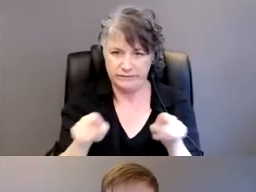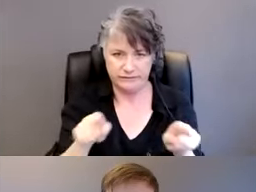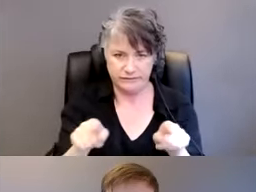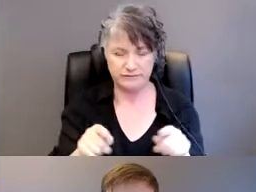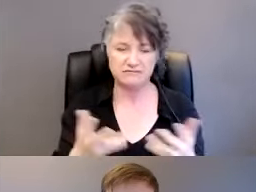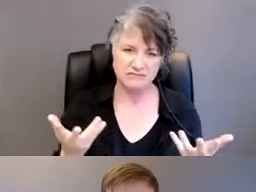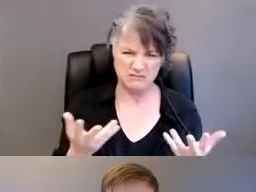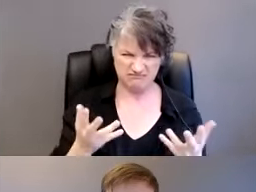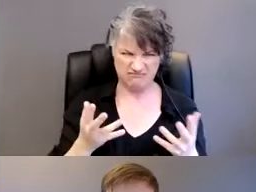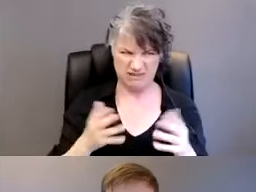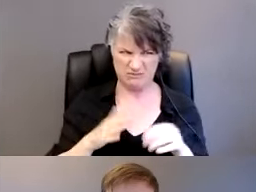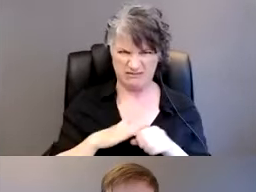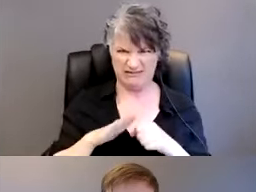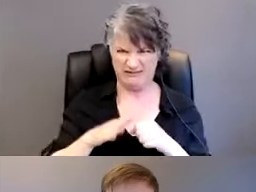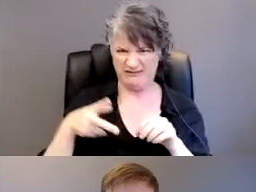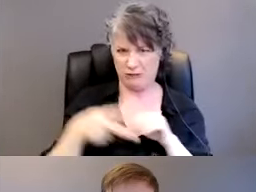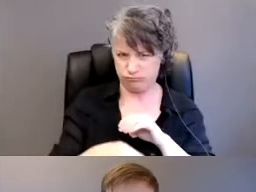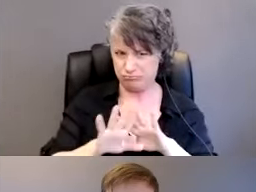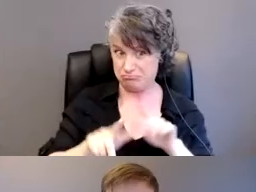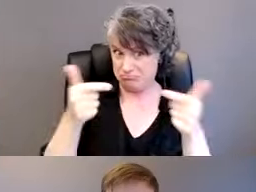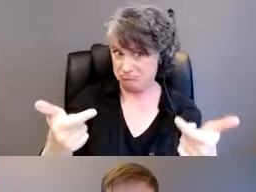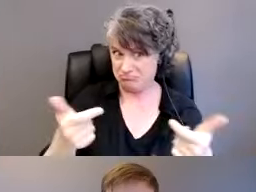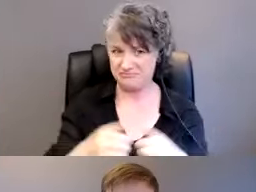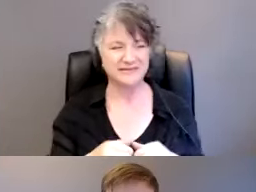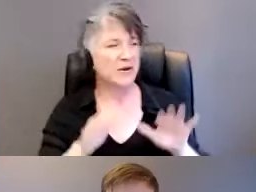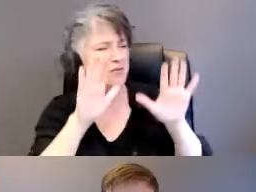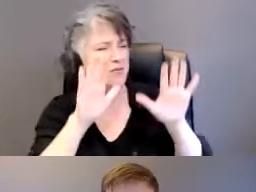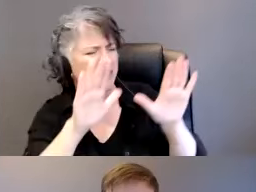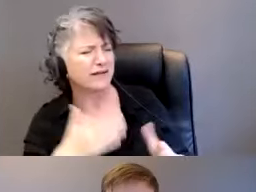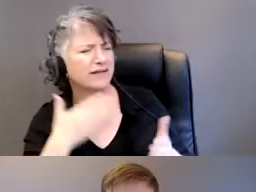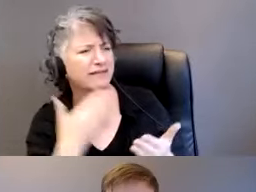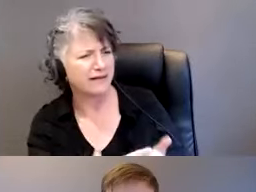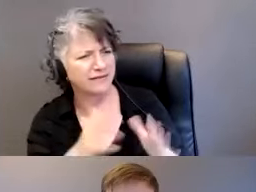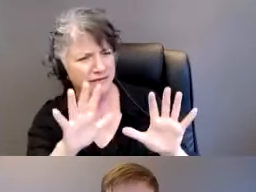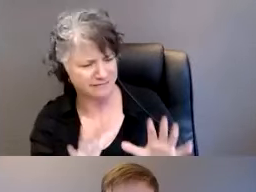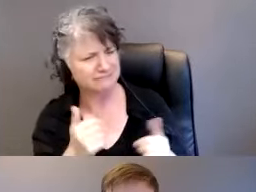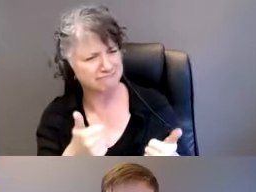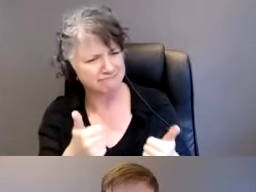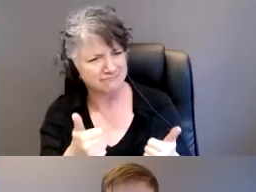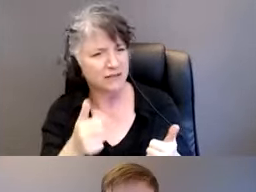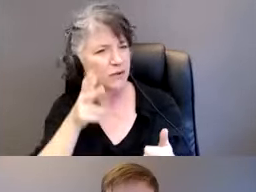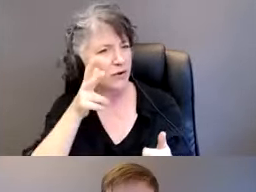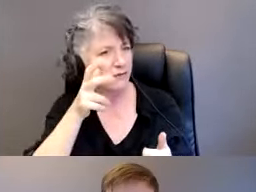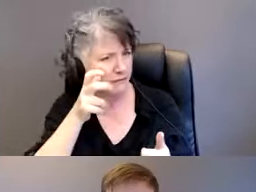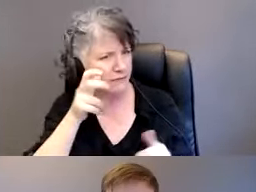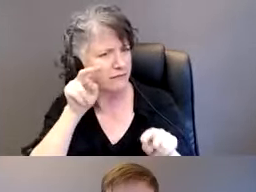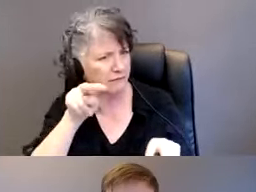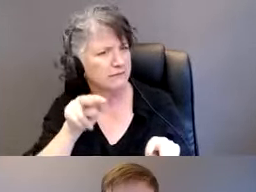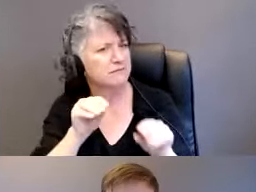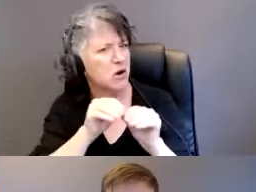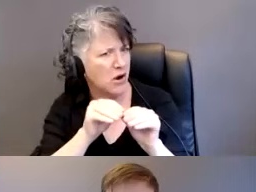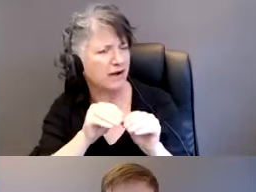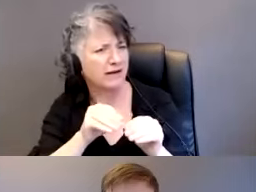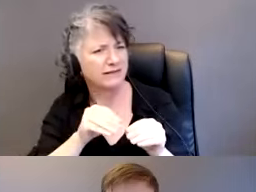Okay, maybe I'll stop there. Wonderful. Thank you so much, Dr. Kitamara, and we look forward to hearing from you a little bit later on in our panel discussion.